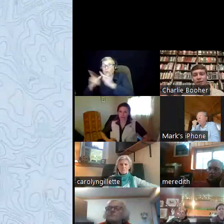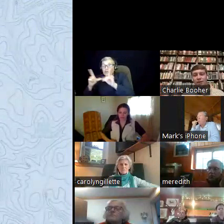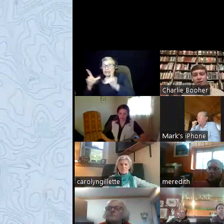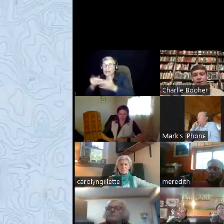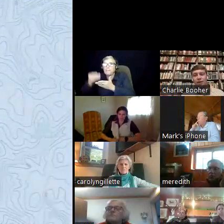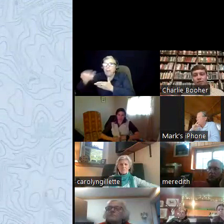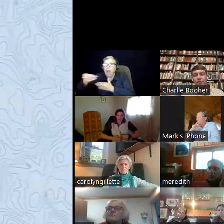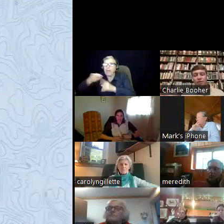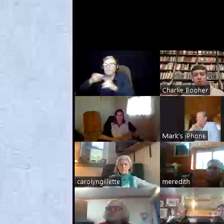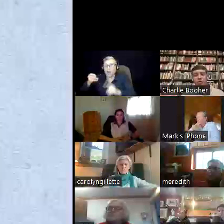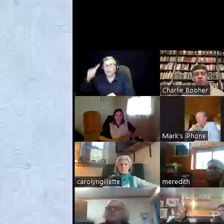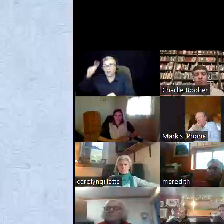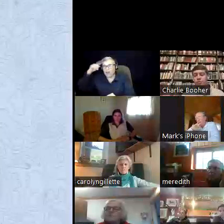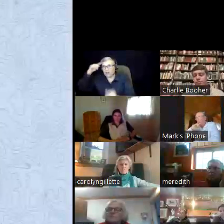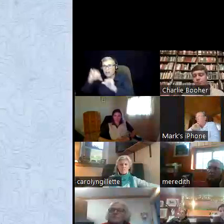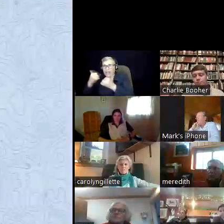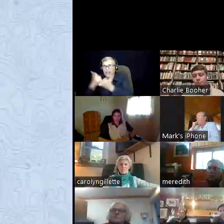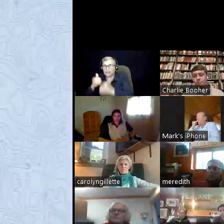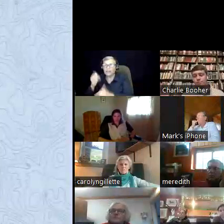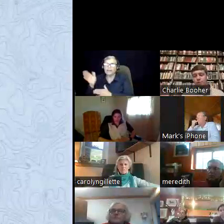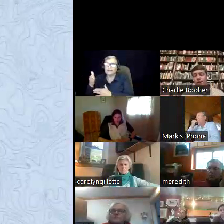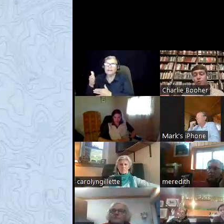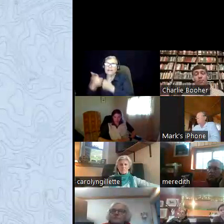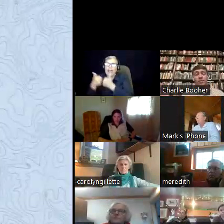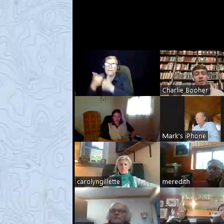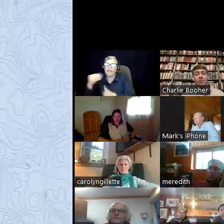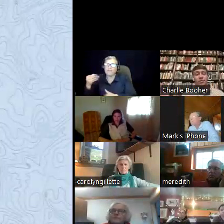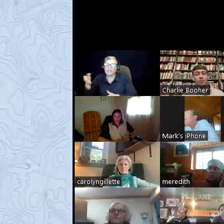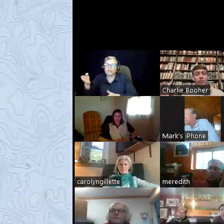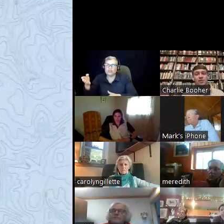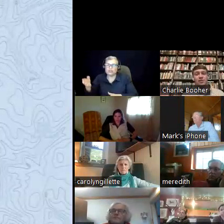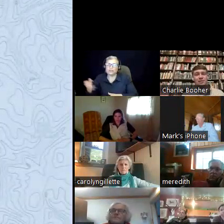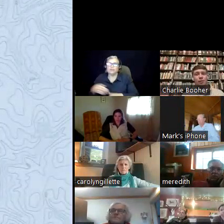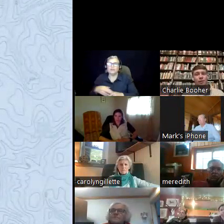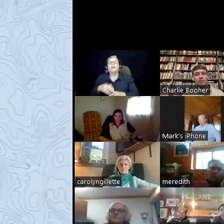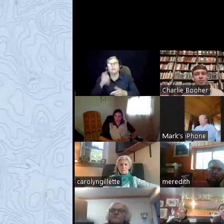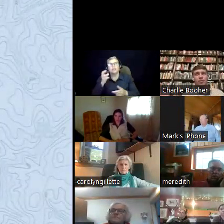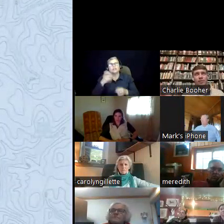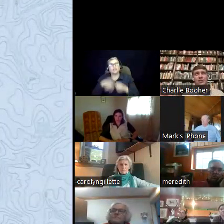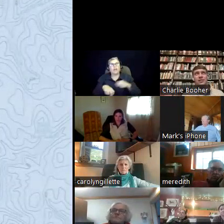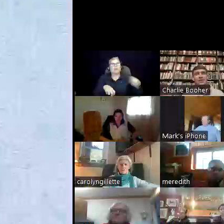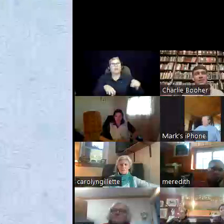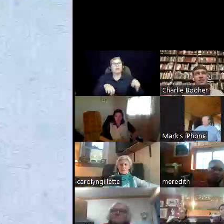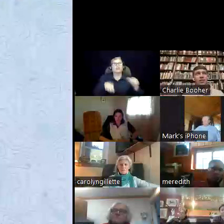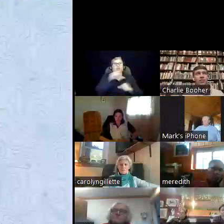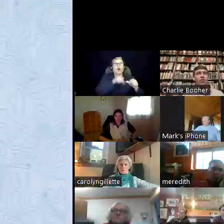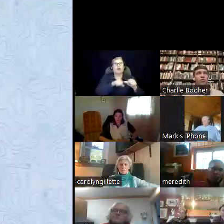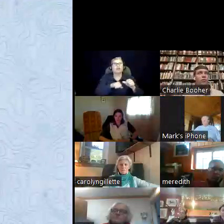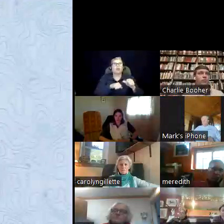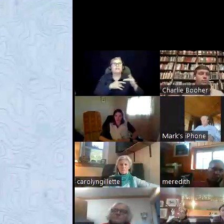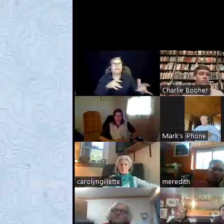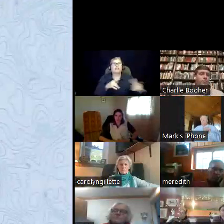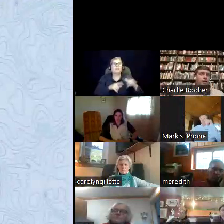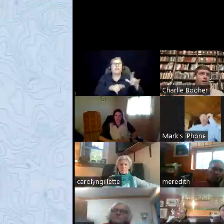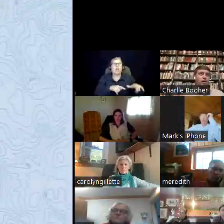have, if you trapping's tough because social license is low across the board. Let's say if